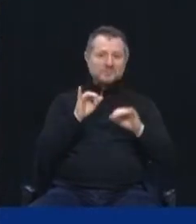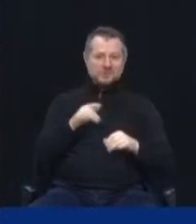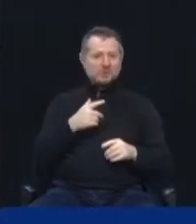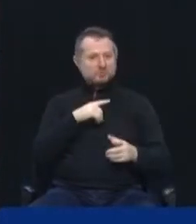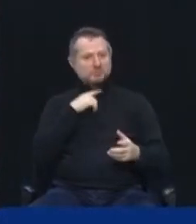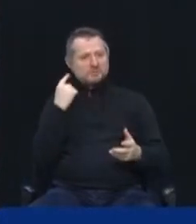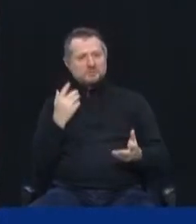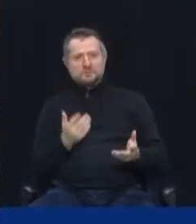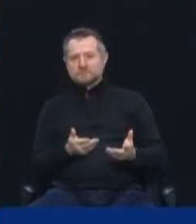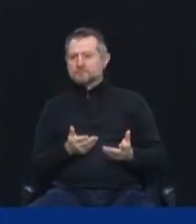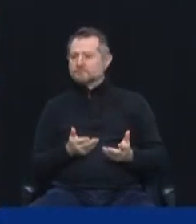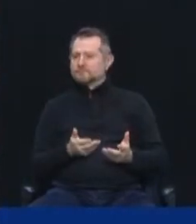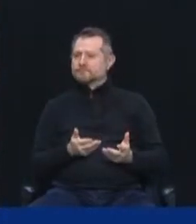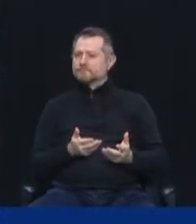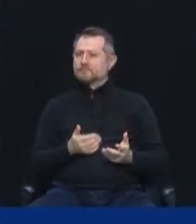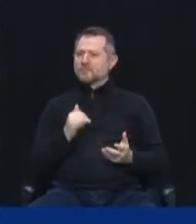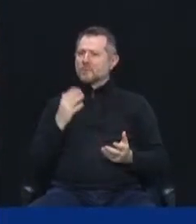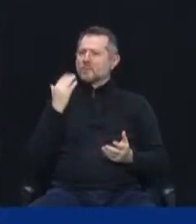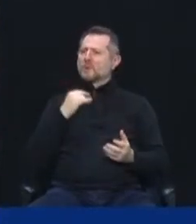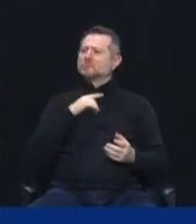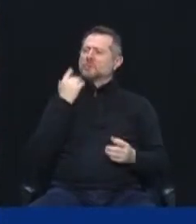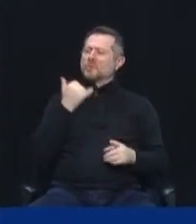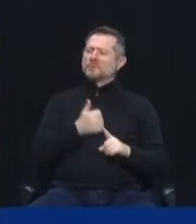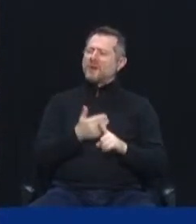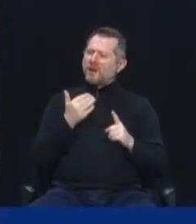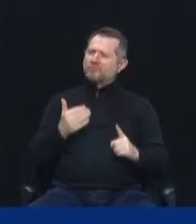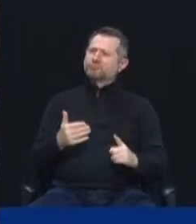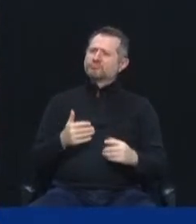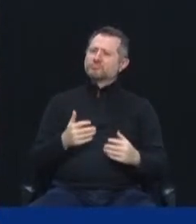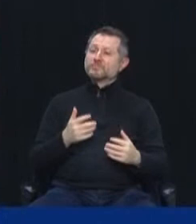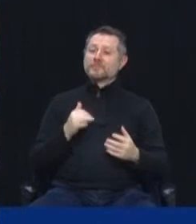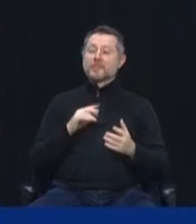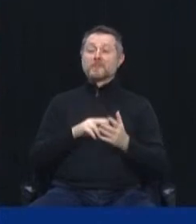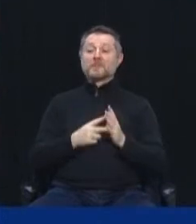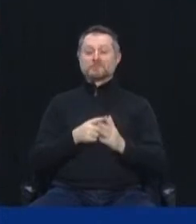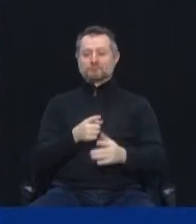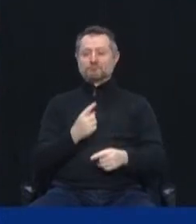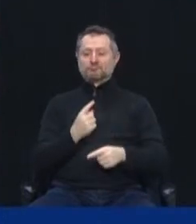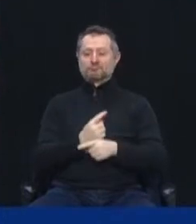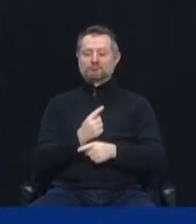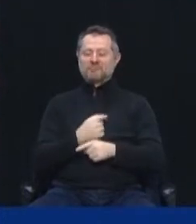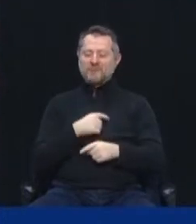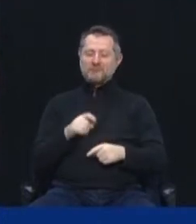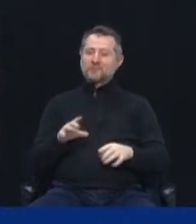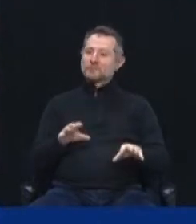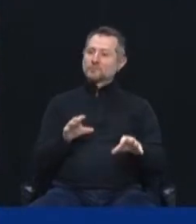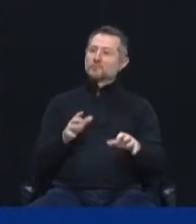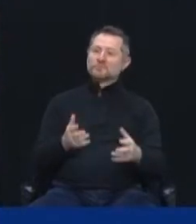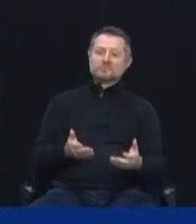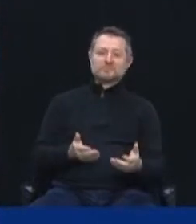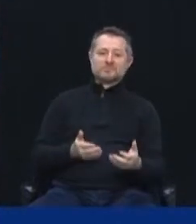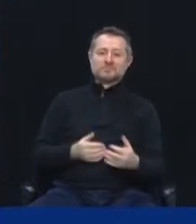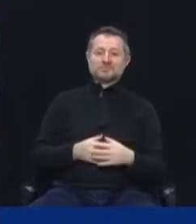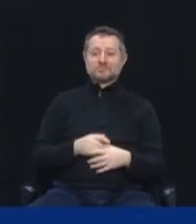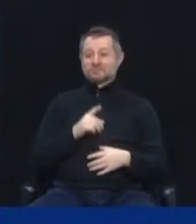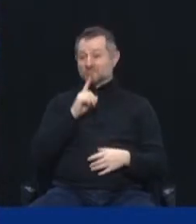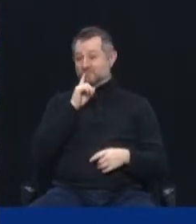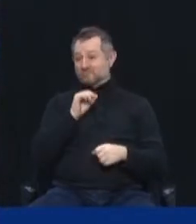Why? Why put yourself in this danger? Because it was the right thing to do. Well, who told you you had to do